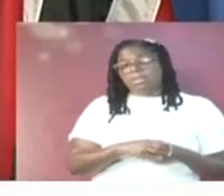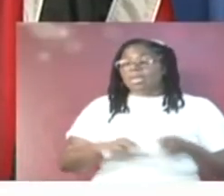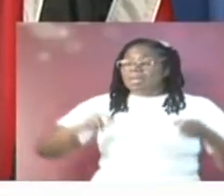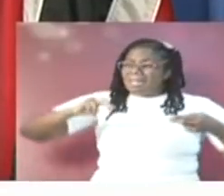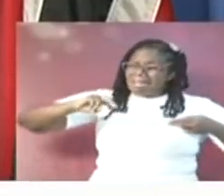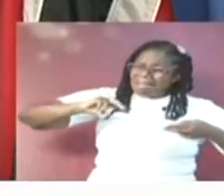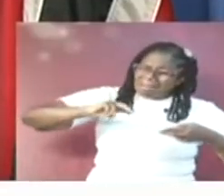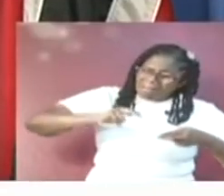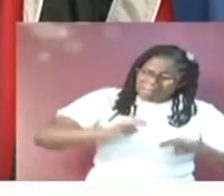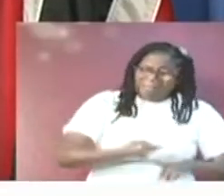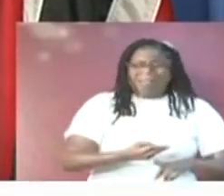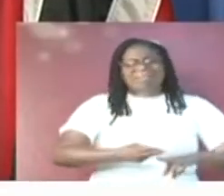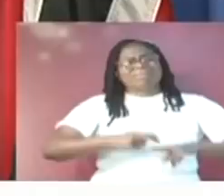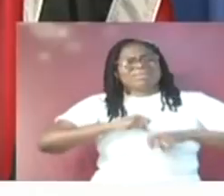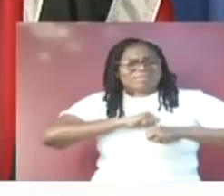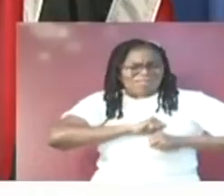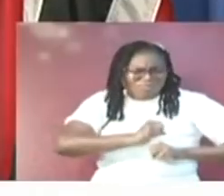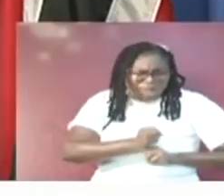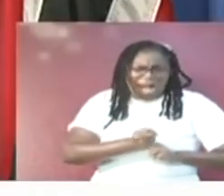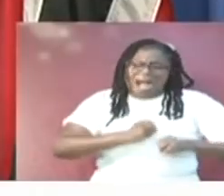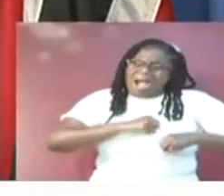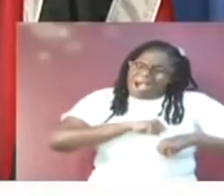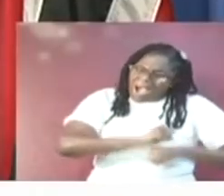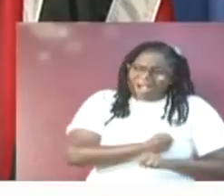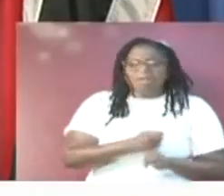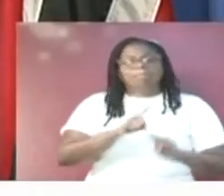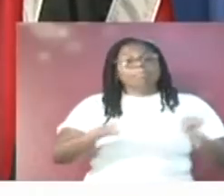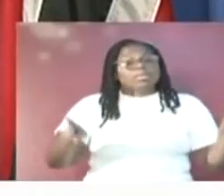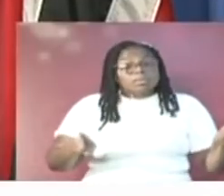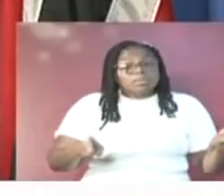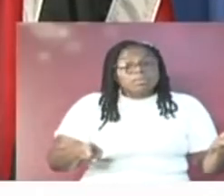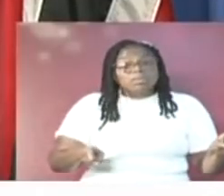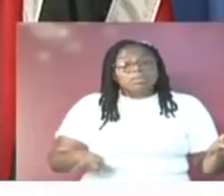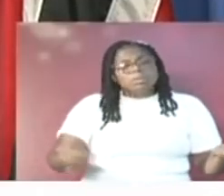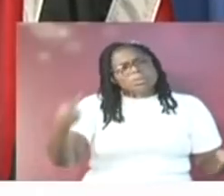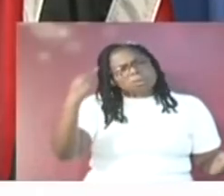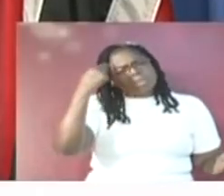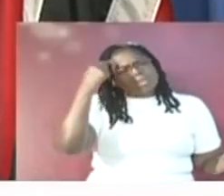pain and suffering, but the outcome